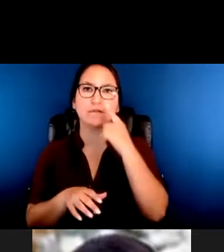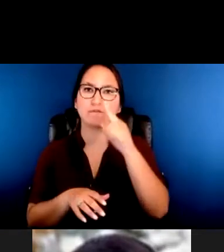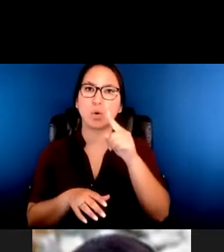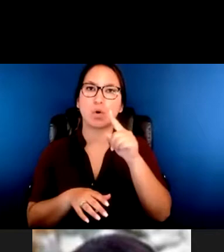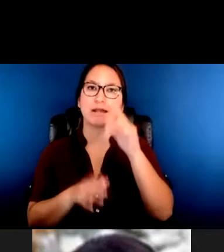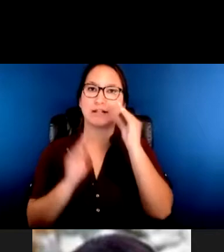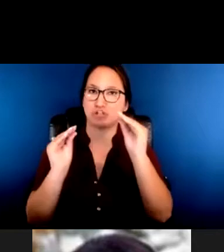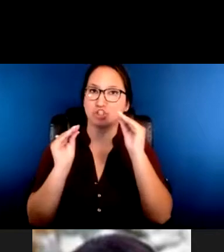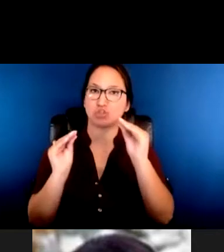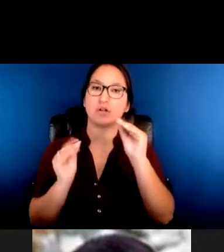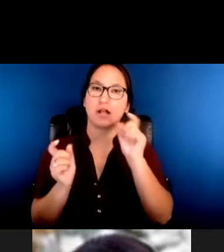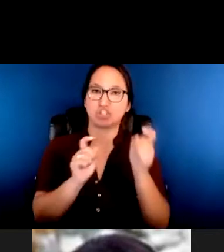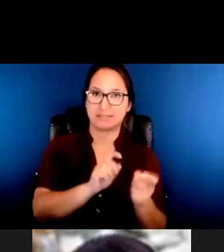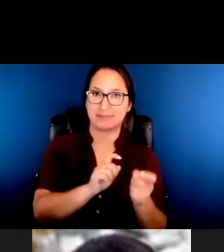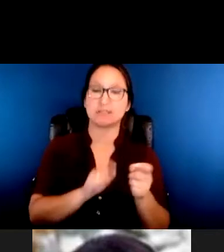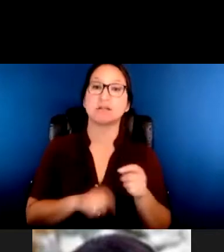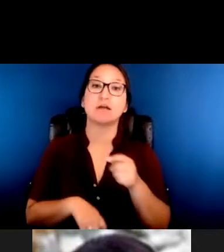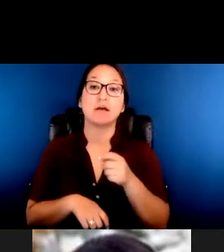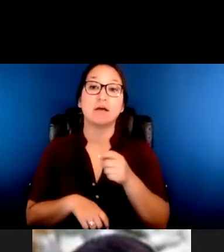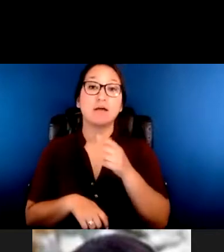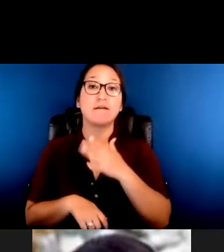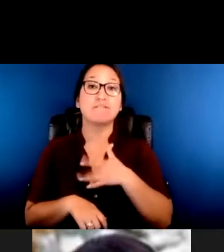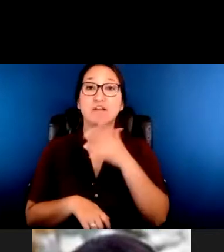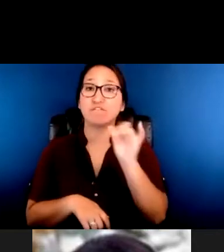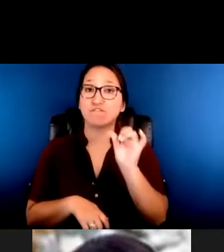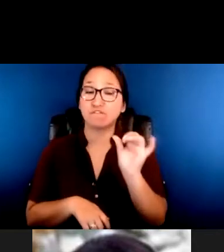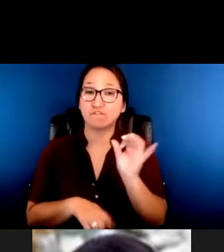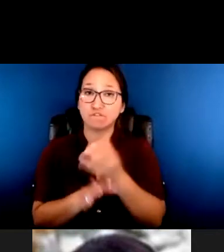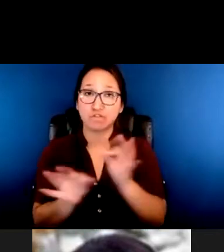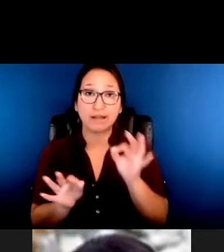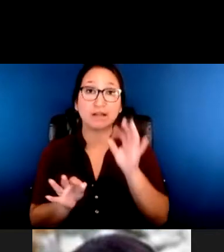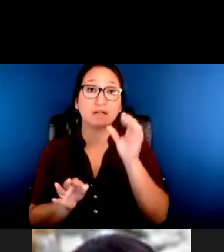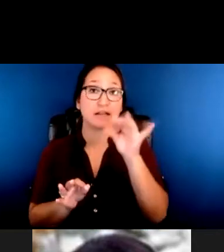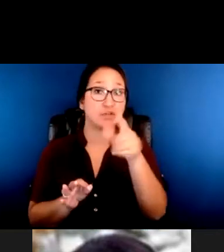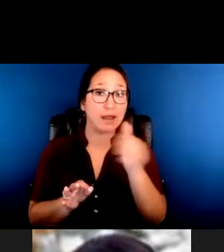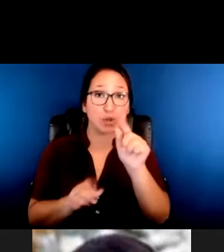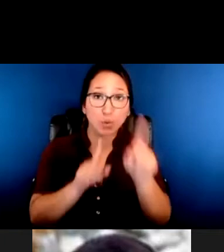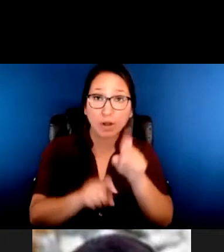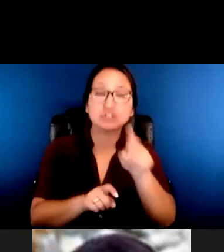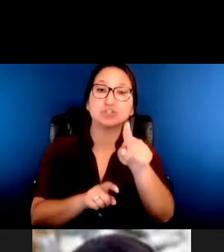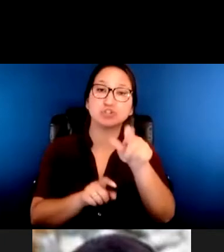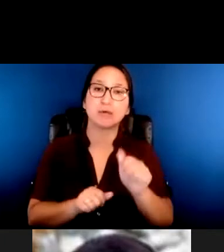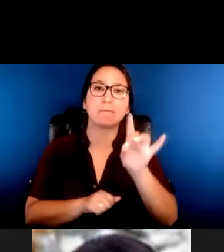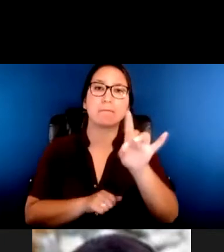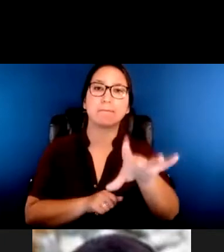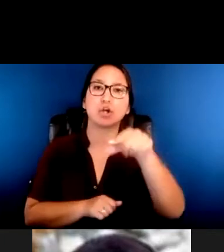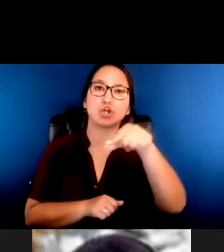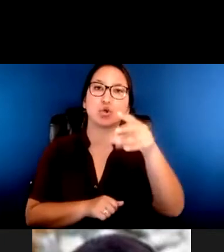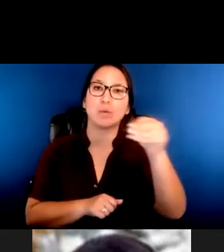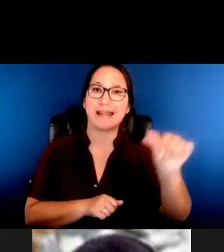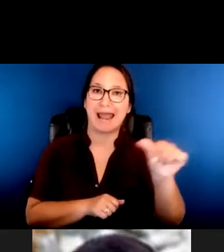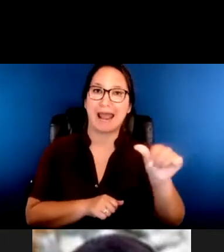adjustments. Please feel free, the Q&A function is open. If along the way you have questions, we'll try to answer them